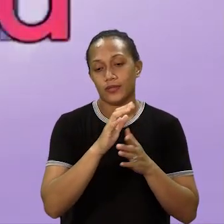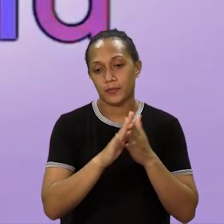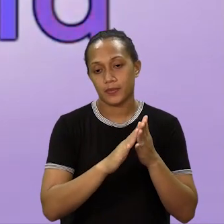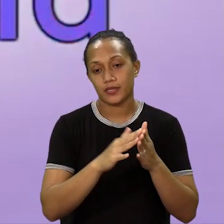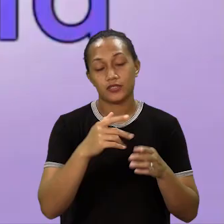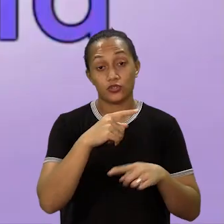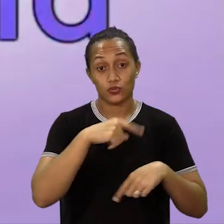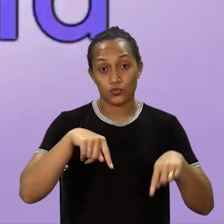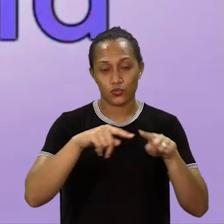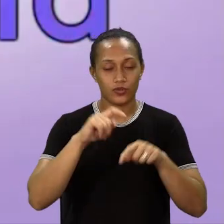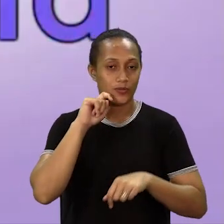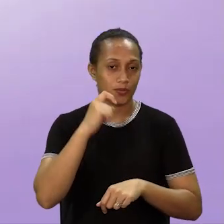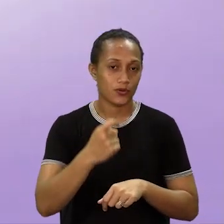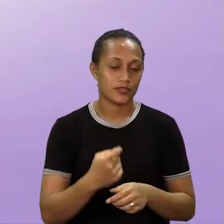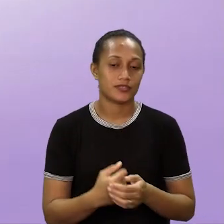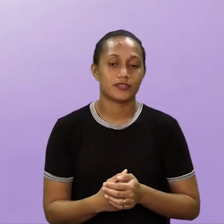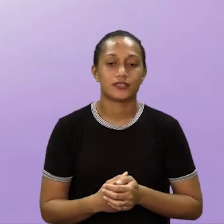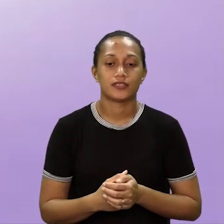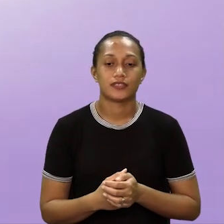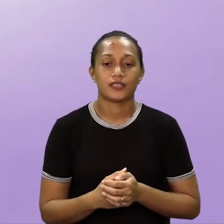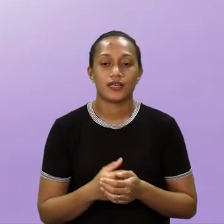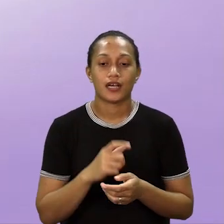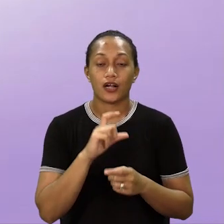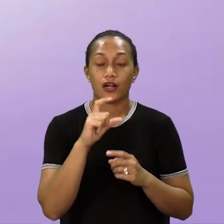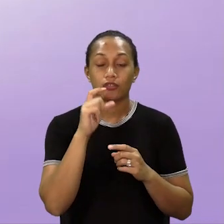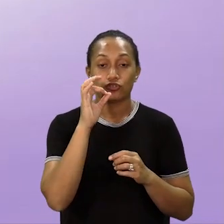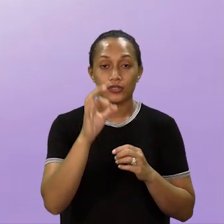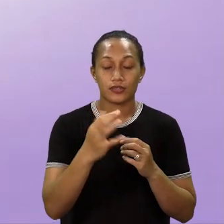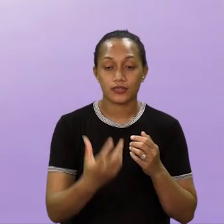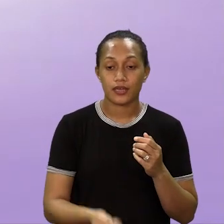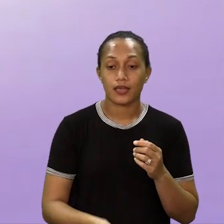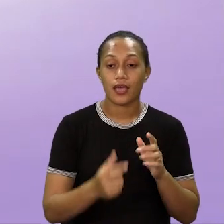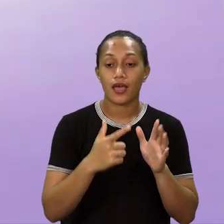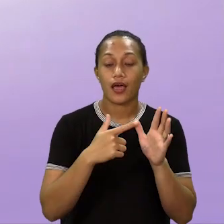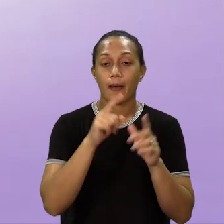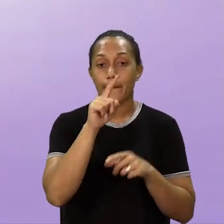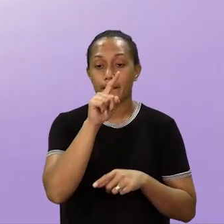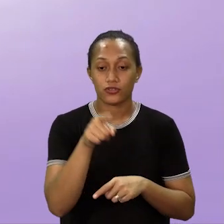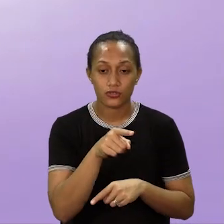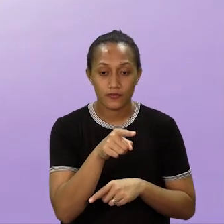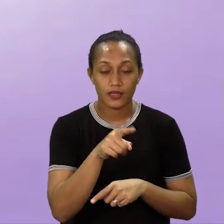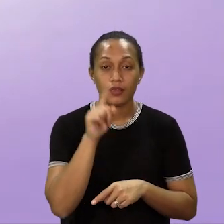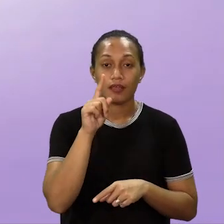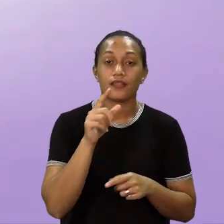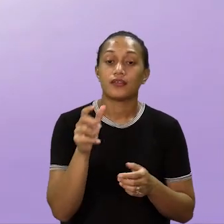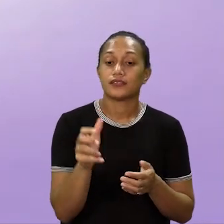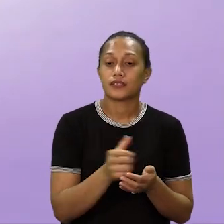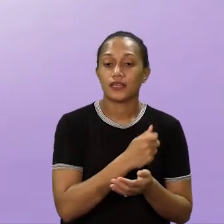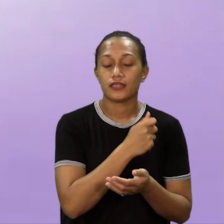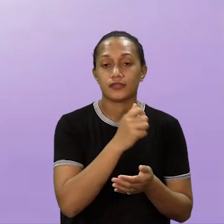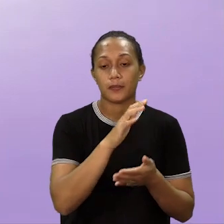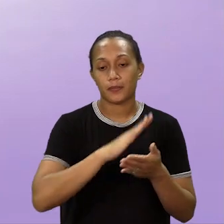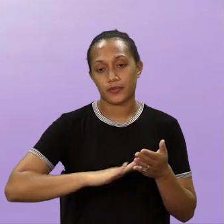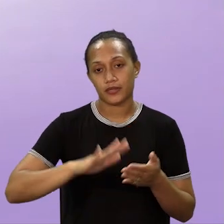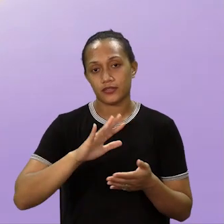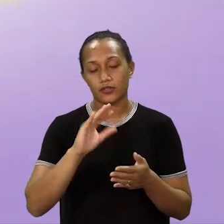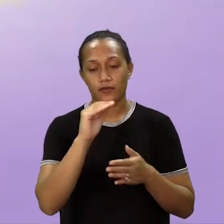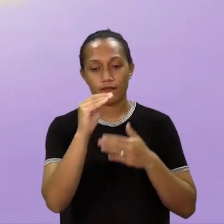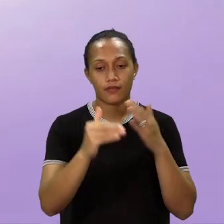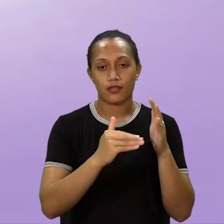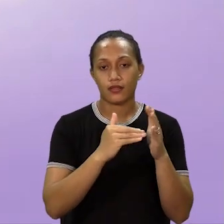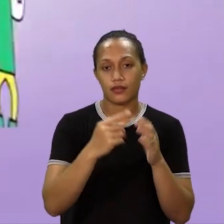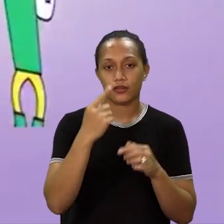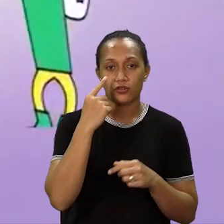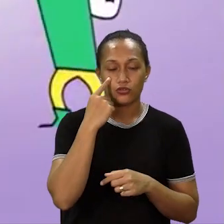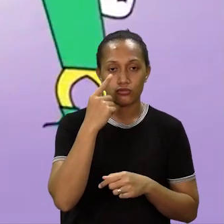would. We'd means we would. A contraction has an